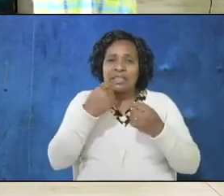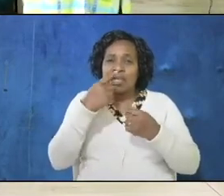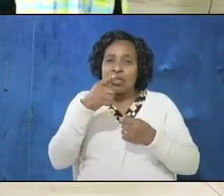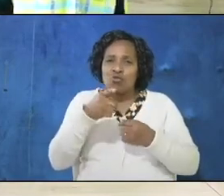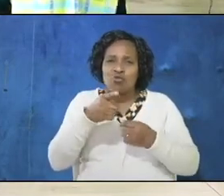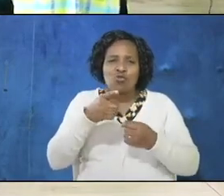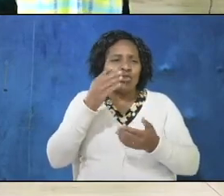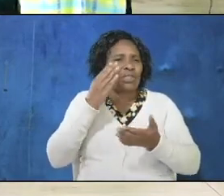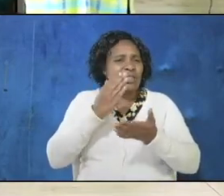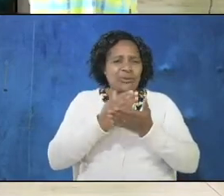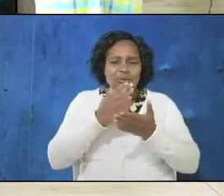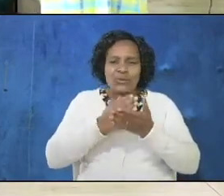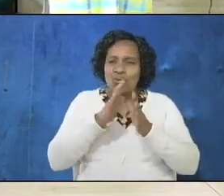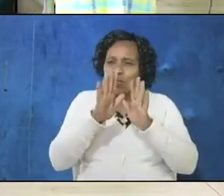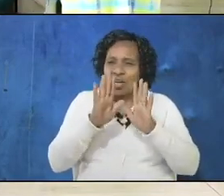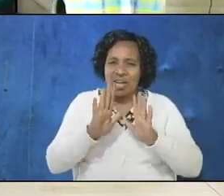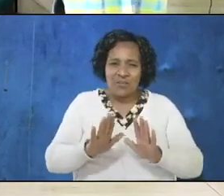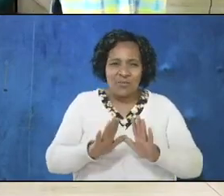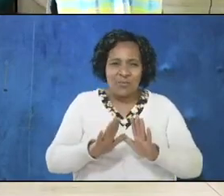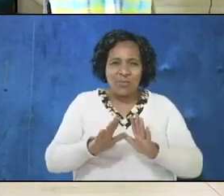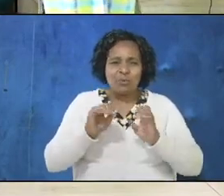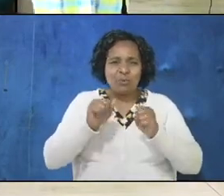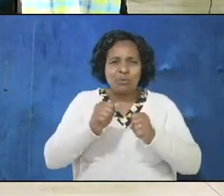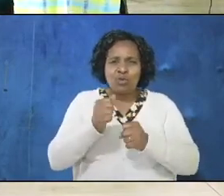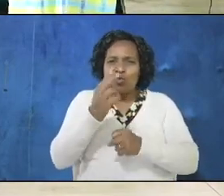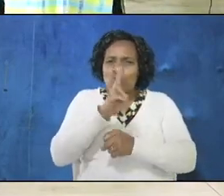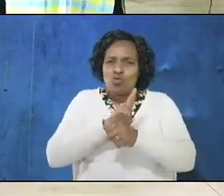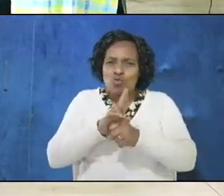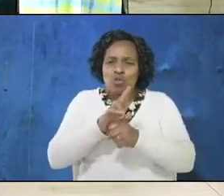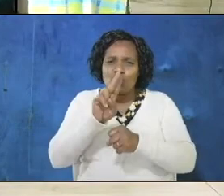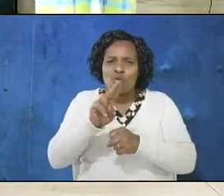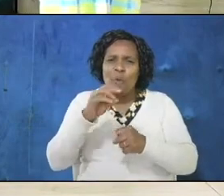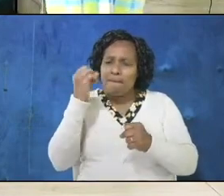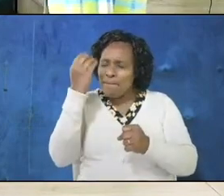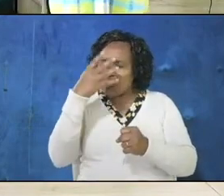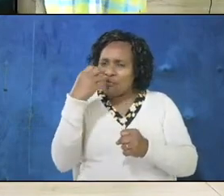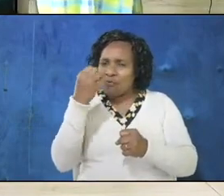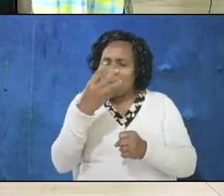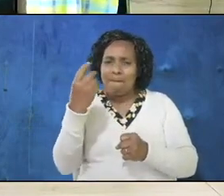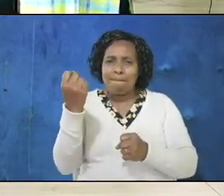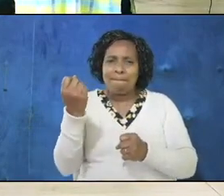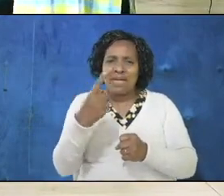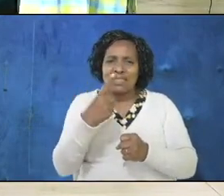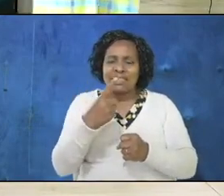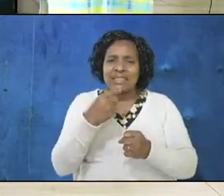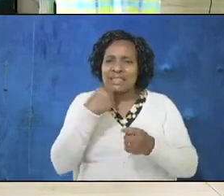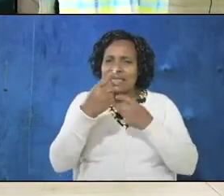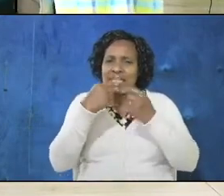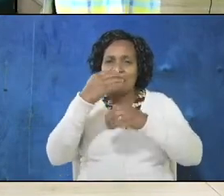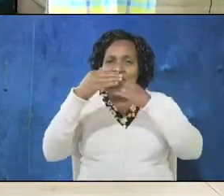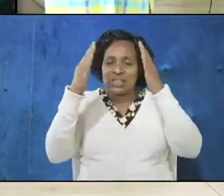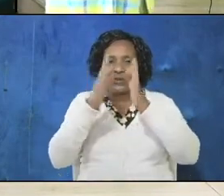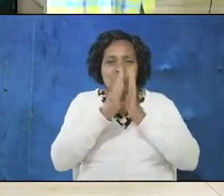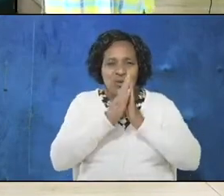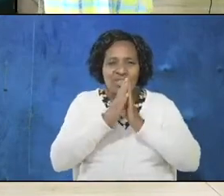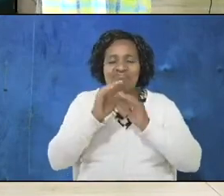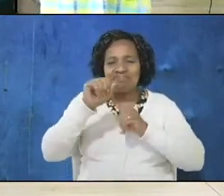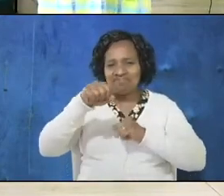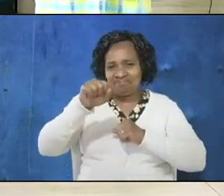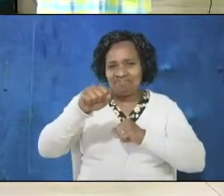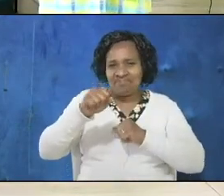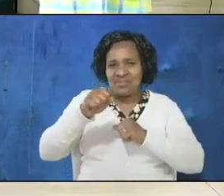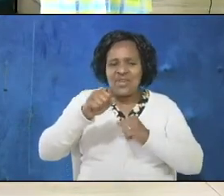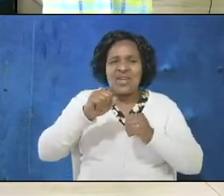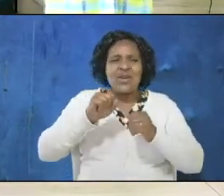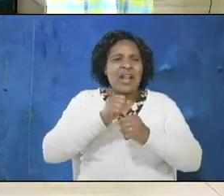been really, really wonderful to spend 2 beautiful months telling heavenly stories. Ah, yes. We have